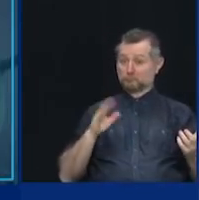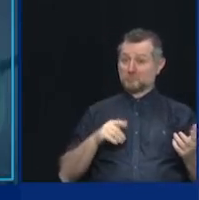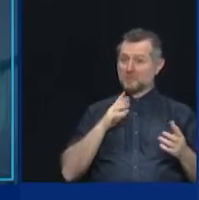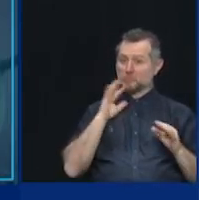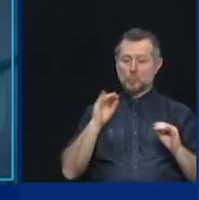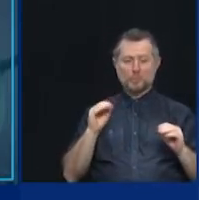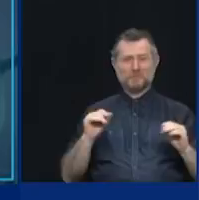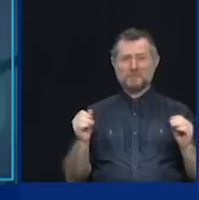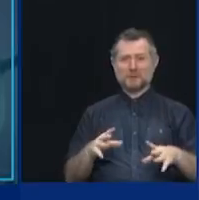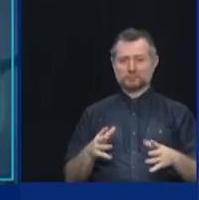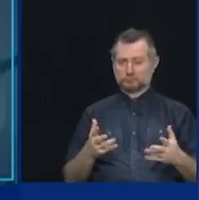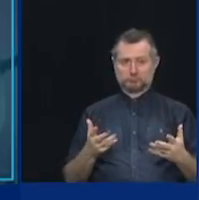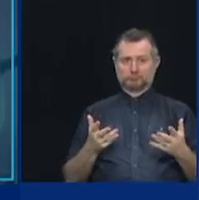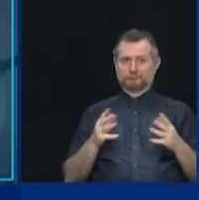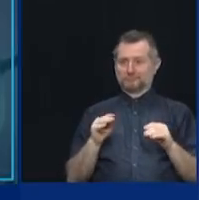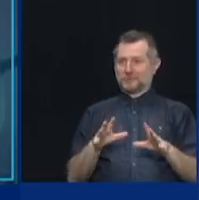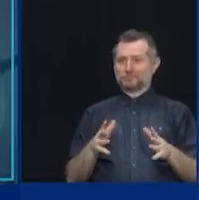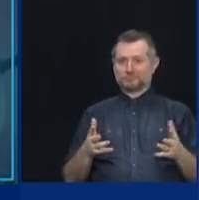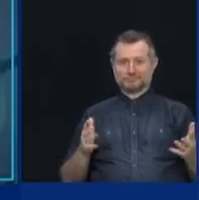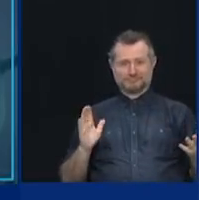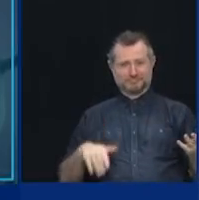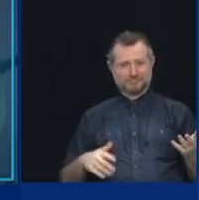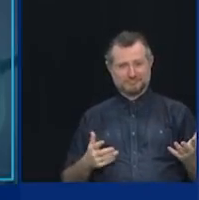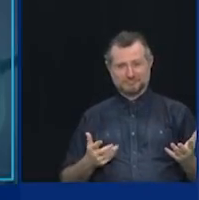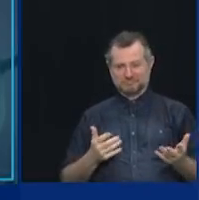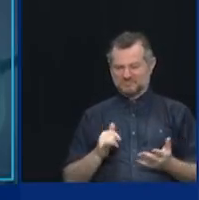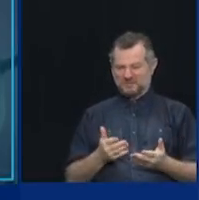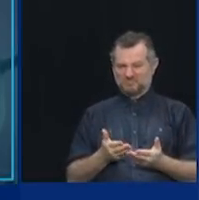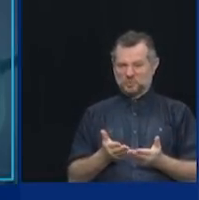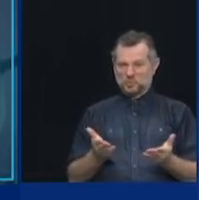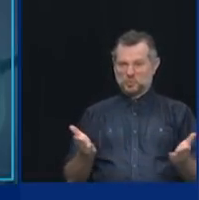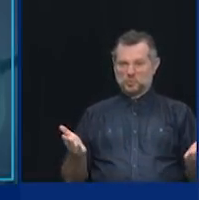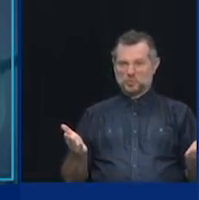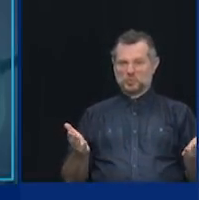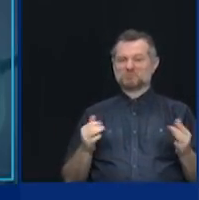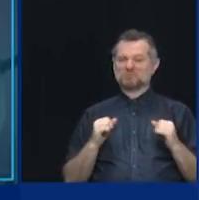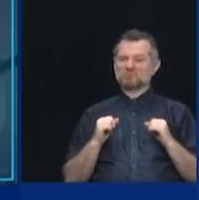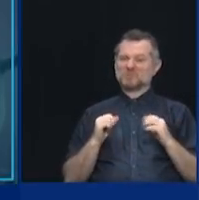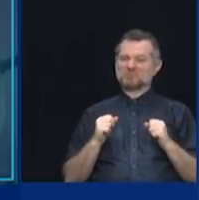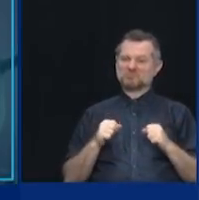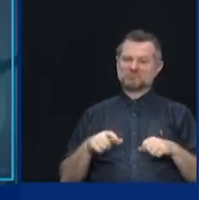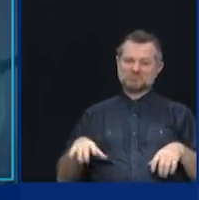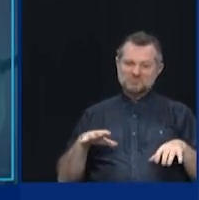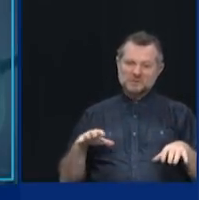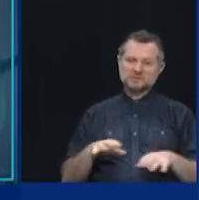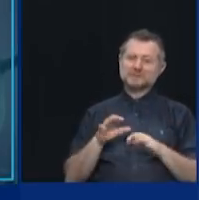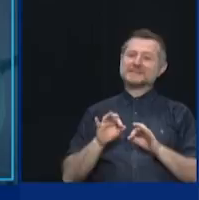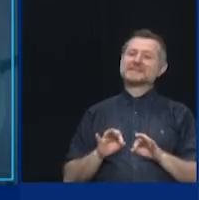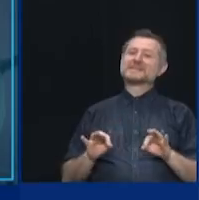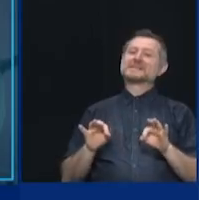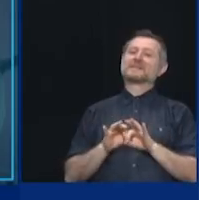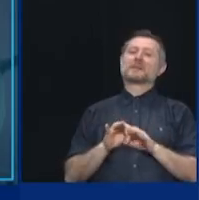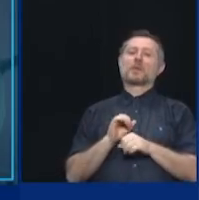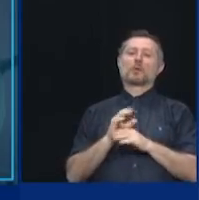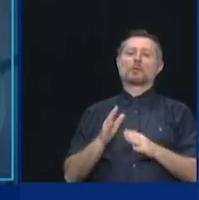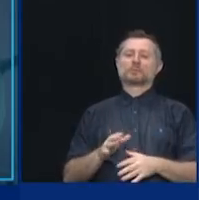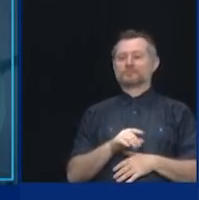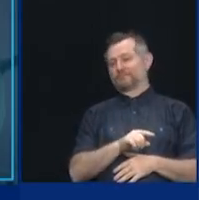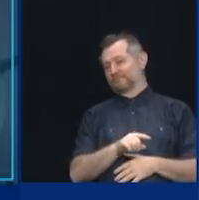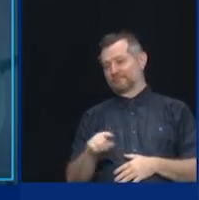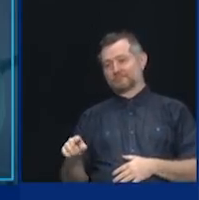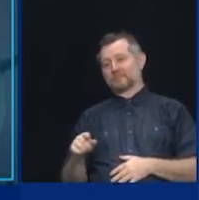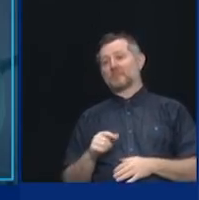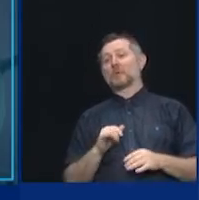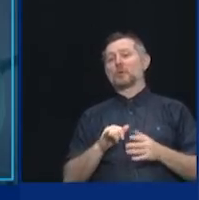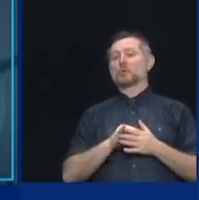the phenomenal efforts of the essential workers, and it was the efforts of New